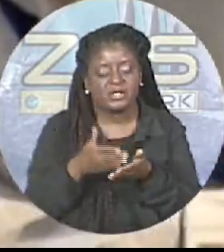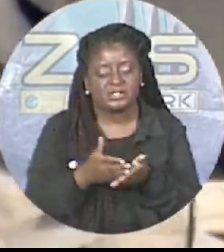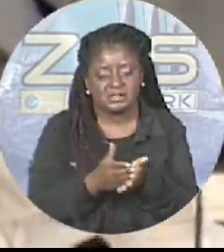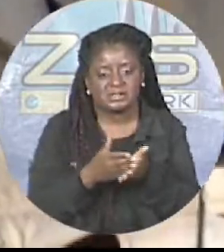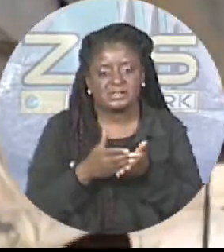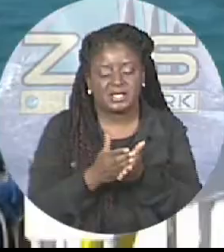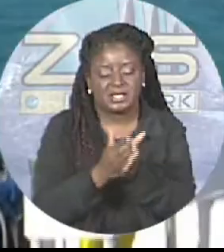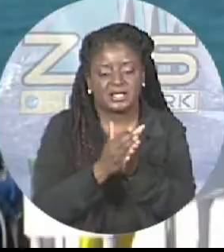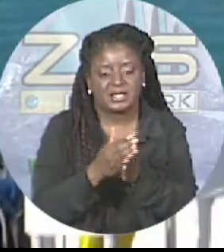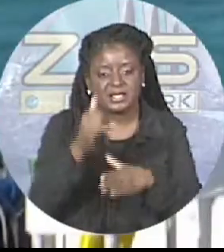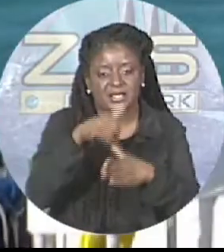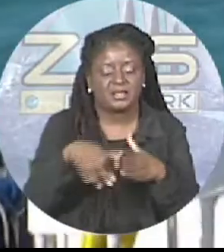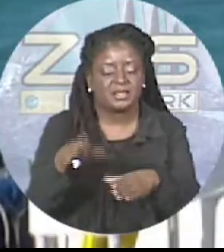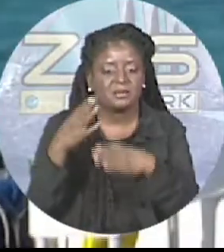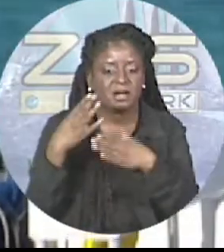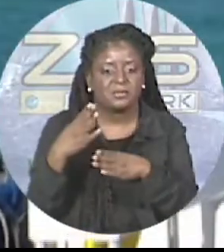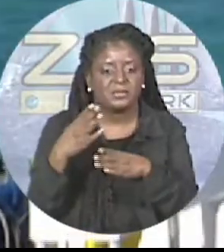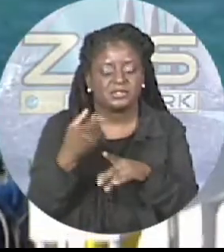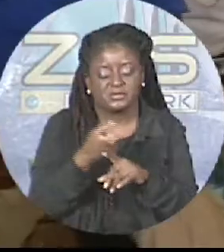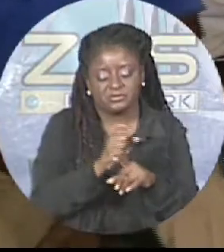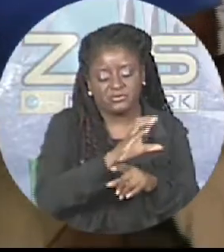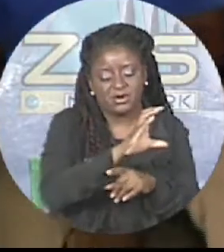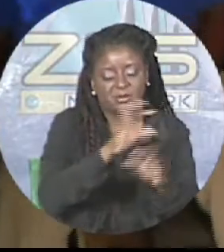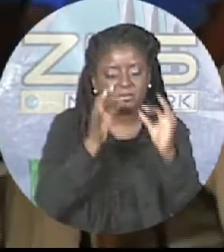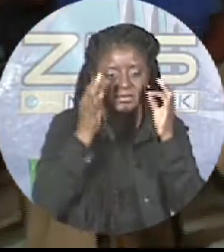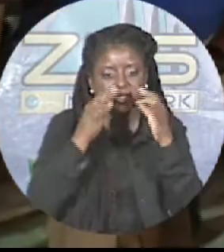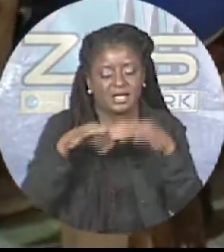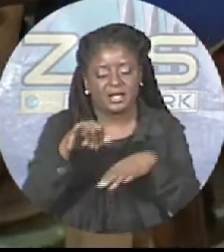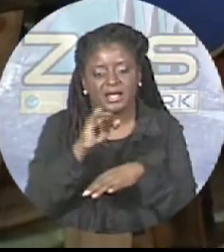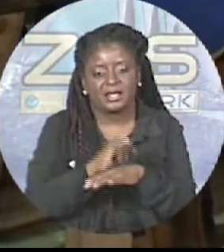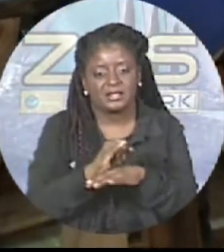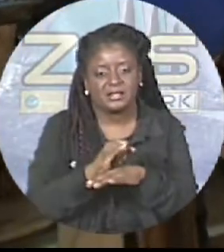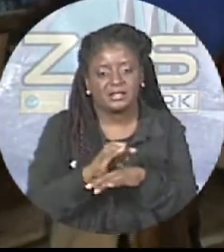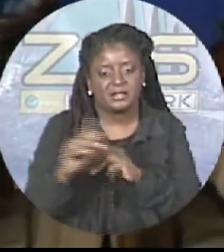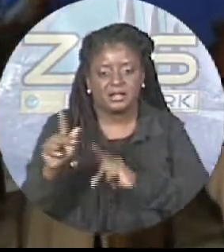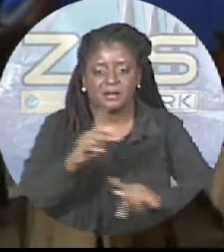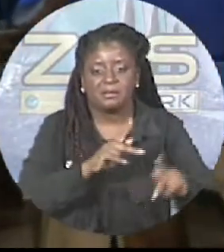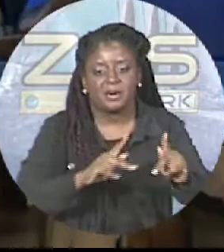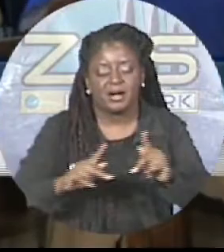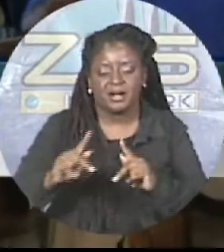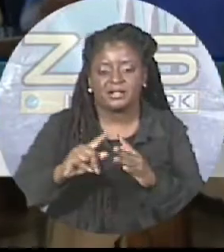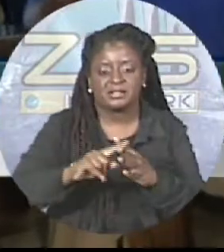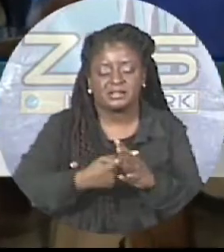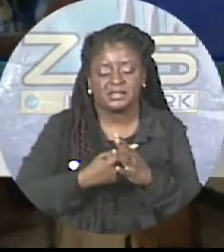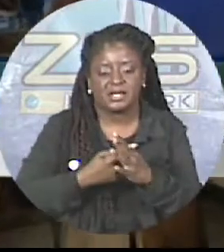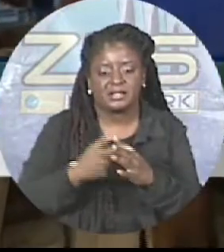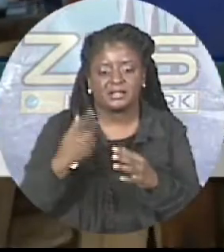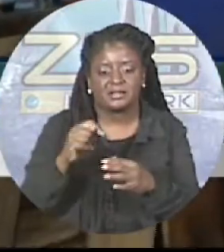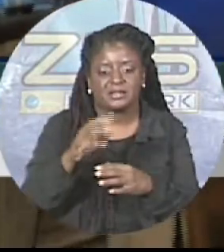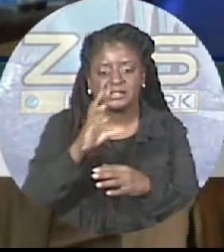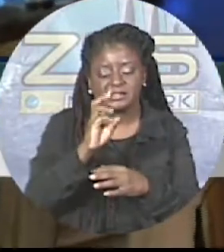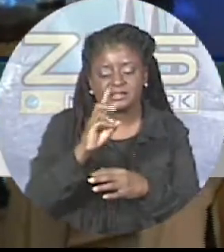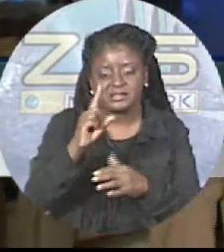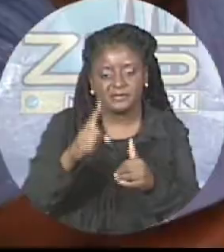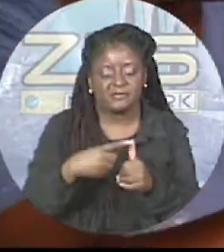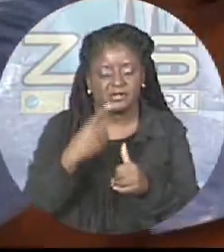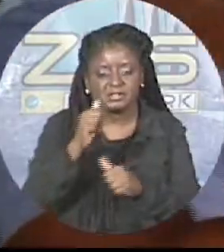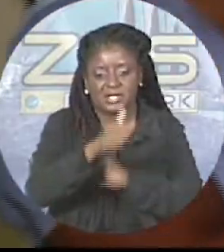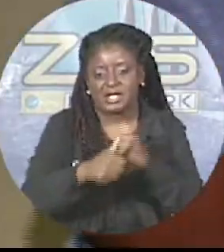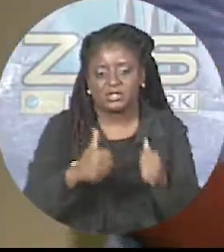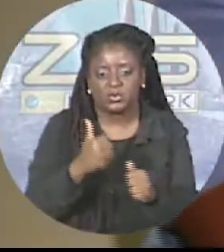Benson from Cat Island for the latest from their regatta. A skipper's party kicking off the Cat Island Sailing Club 61st Annual